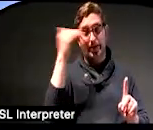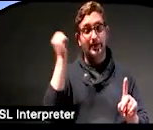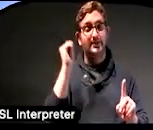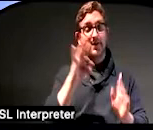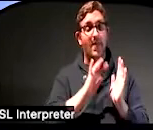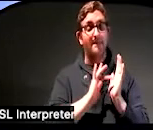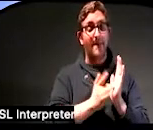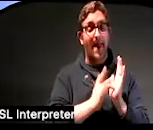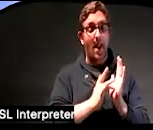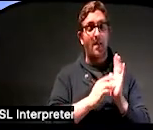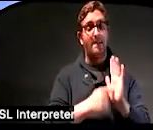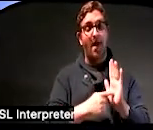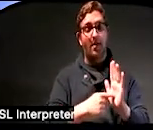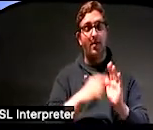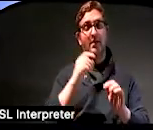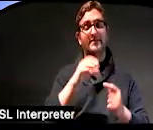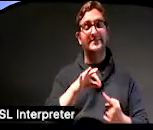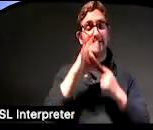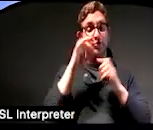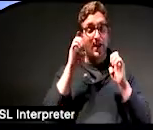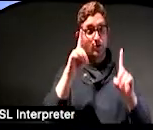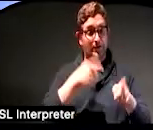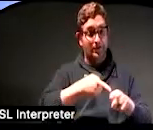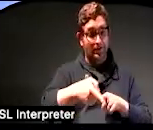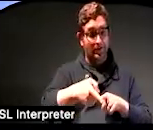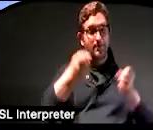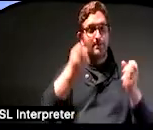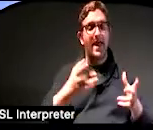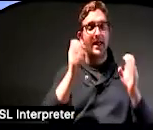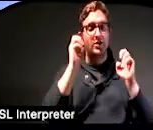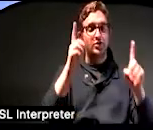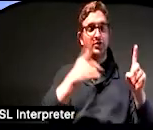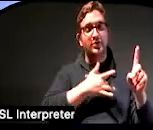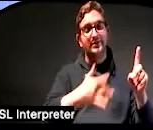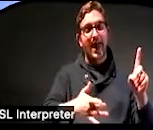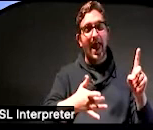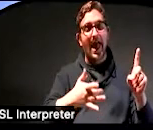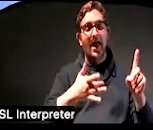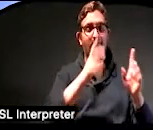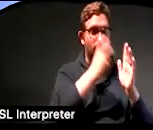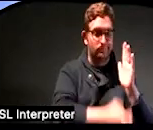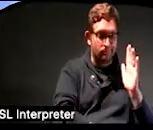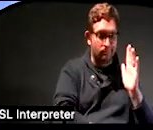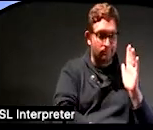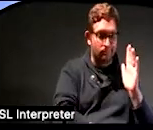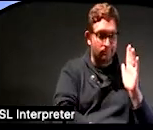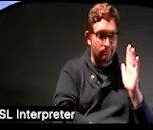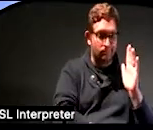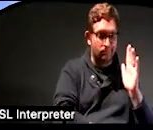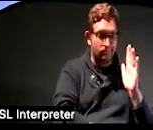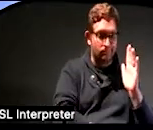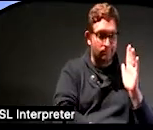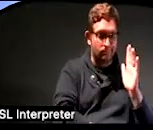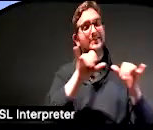medical model of special education, many educators have bought into that in our school system, and